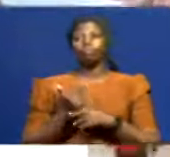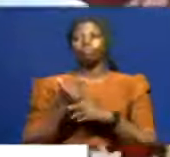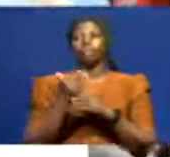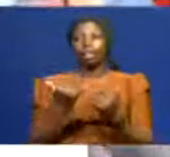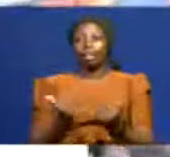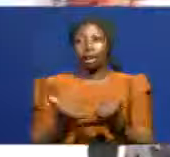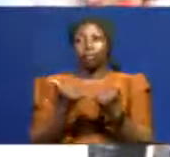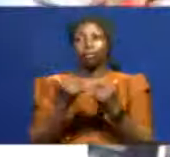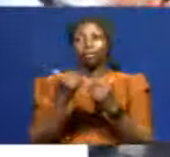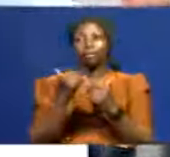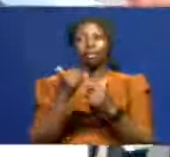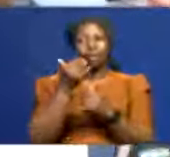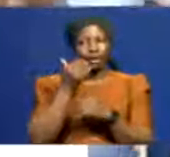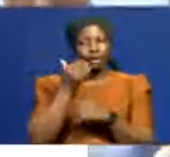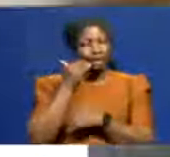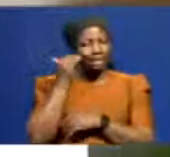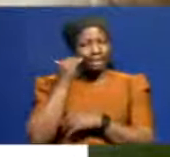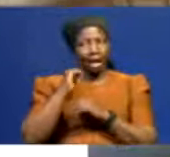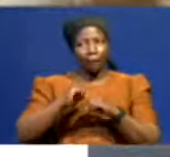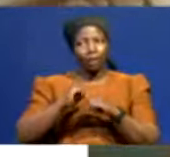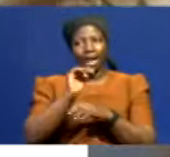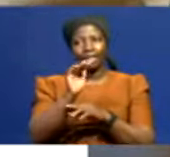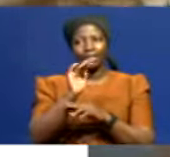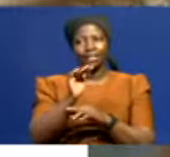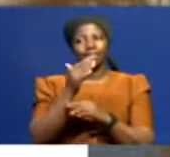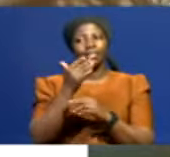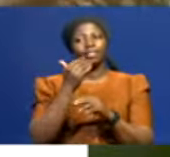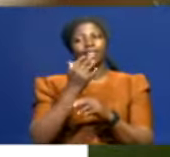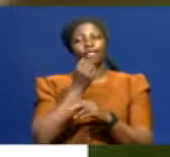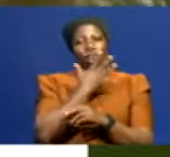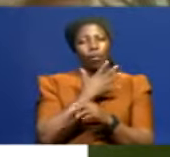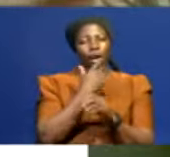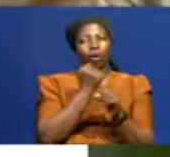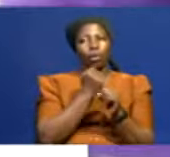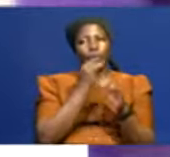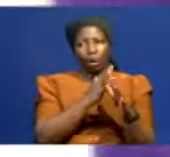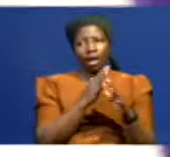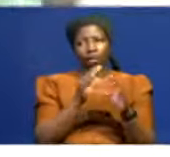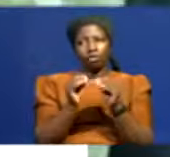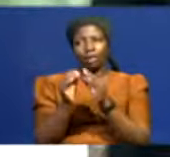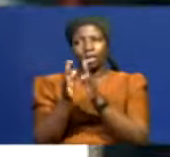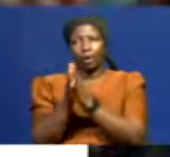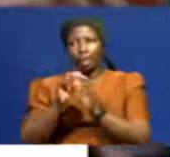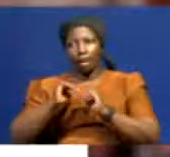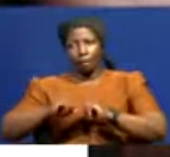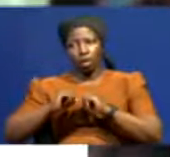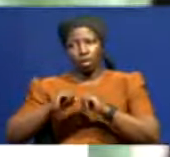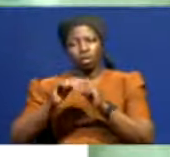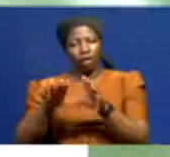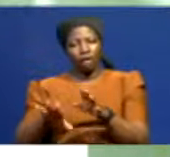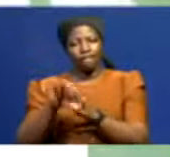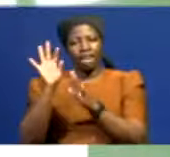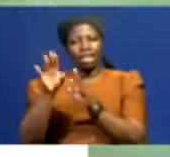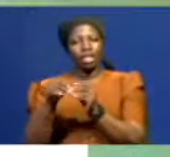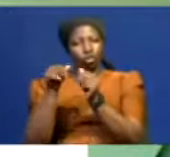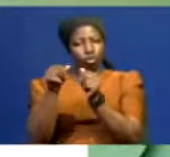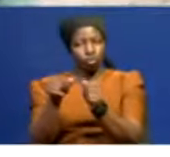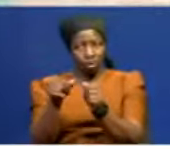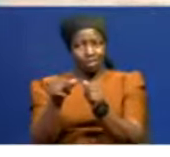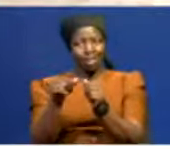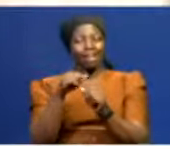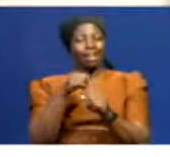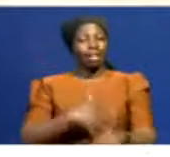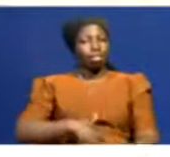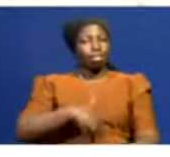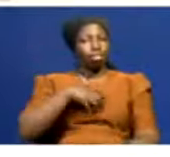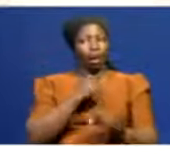hold a meeting with the affected workers and find an amicable solution. The aggrieved workers, some of whom claim to have worked at